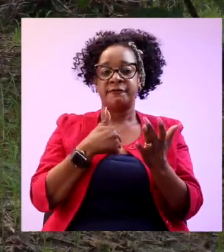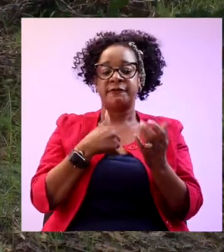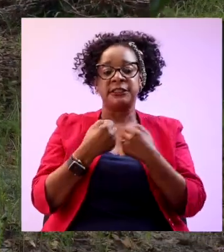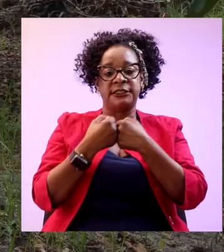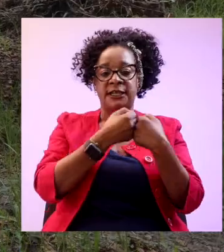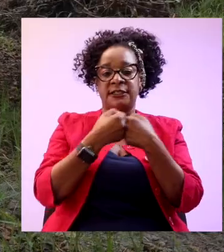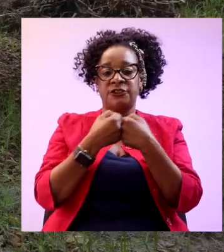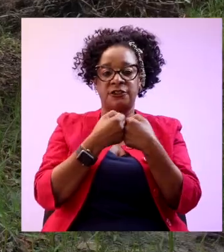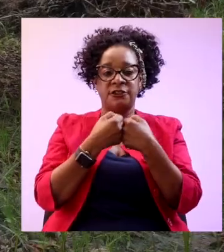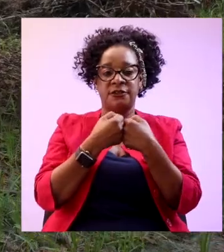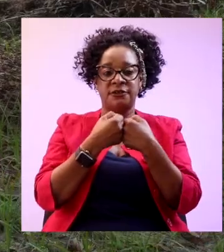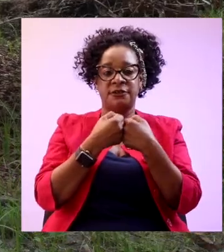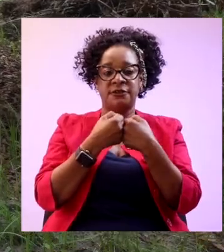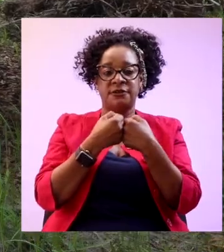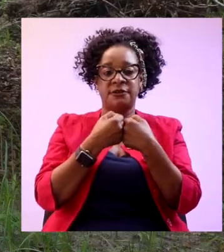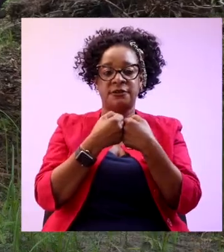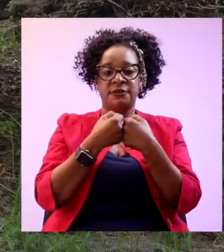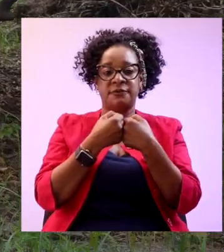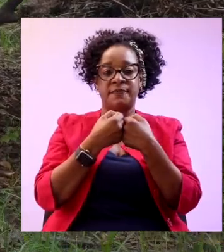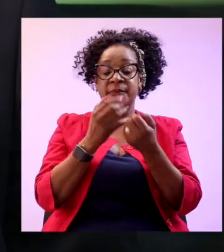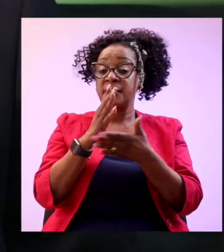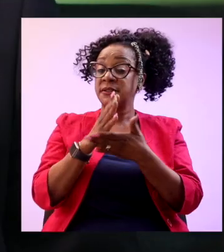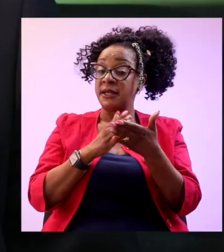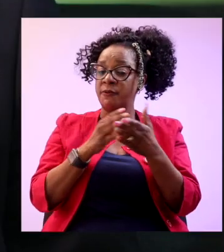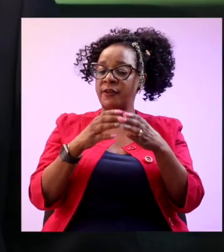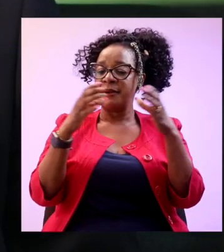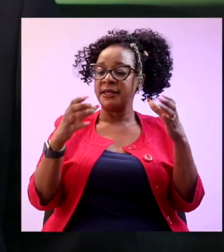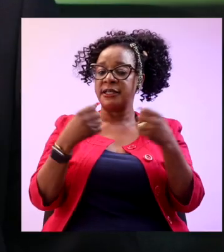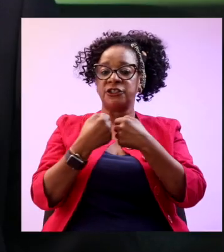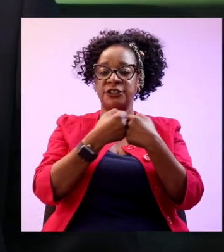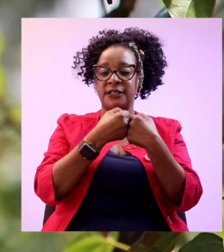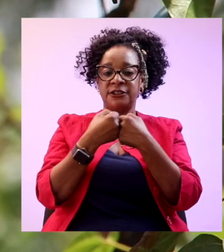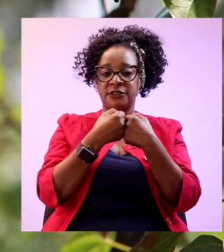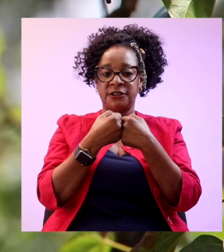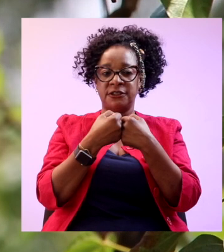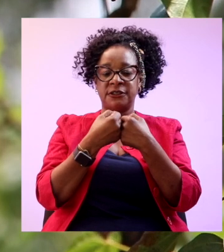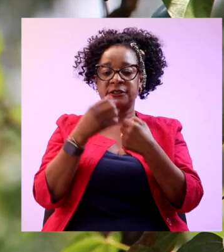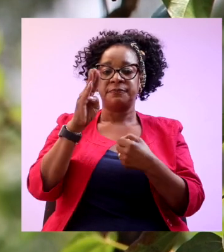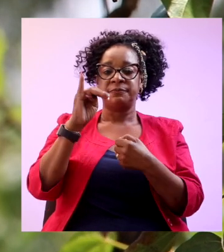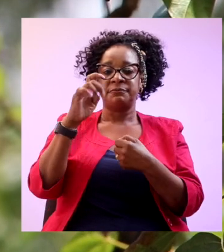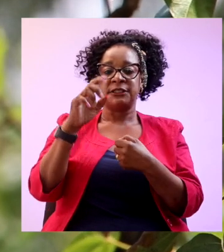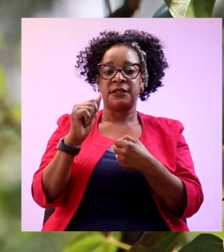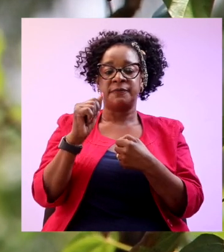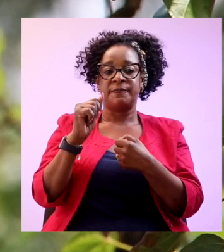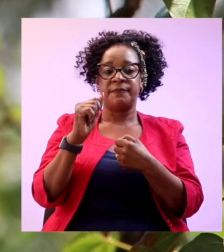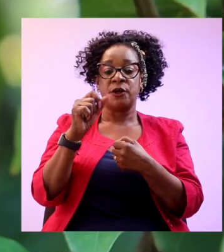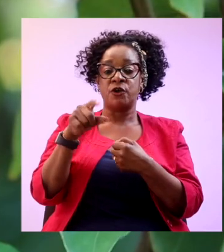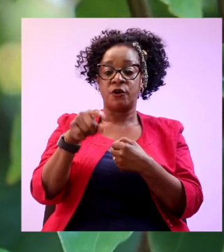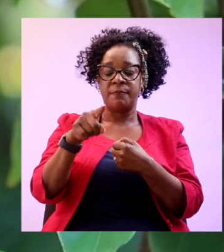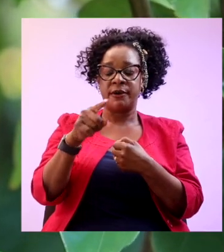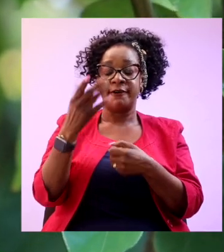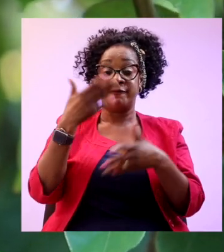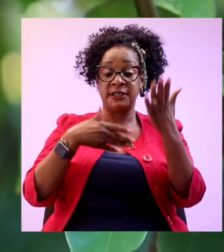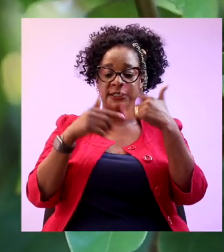has challenges. And some of the major challenges the Bixa crop has